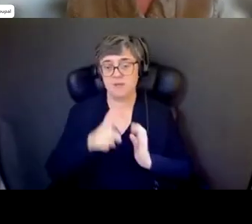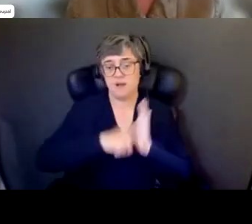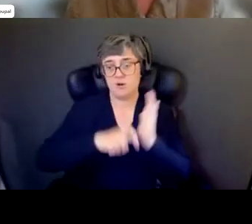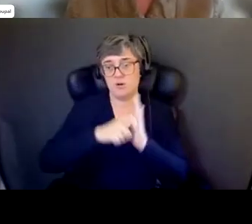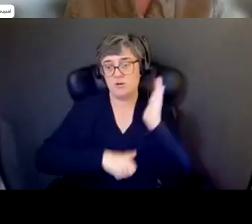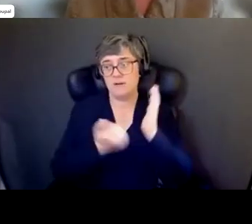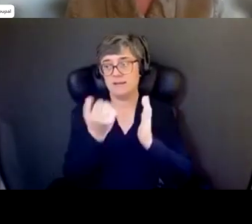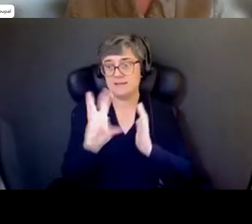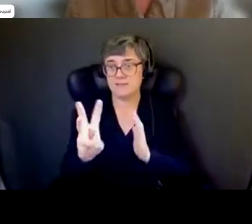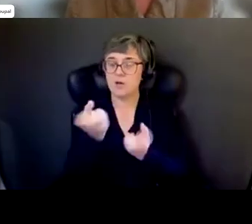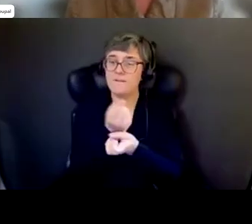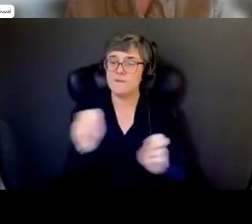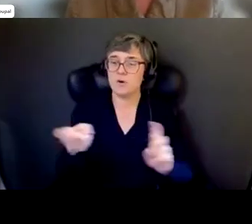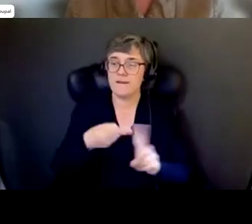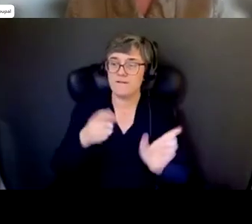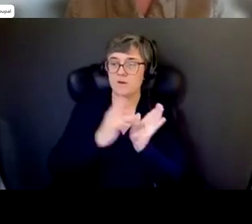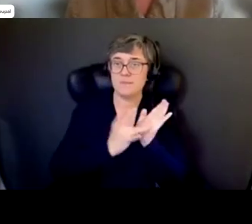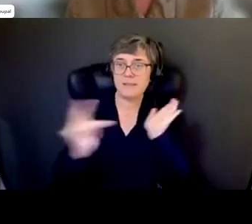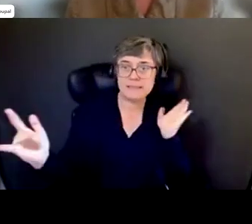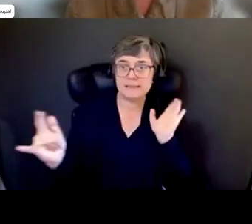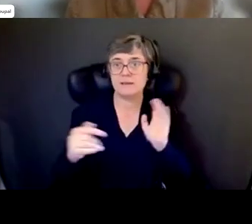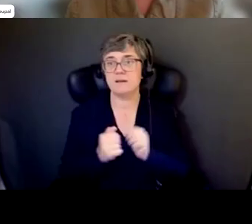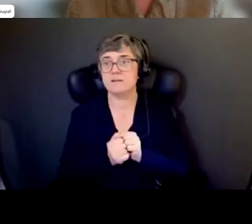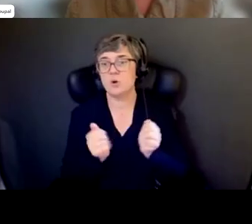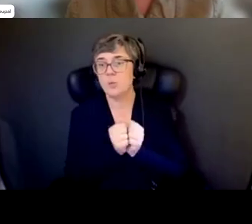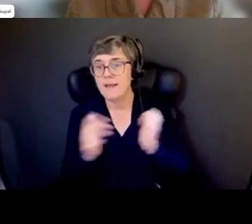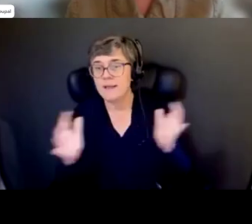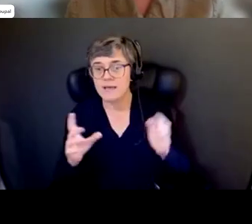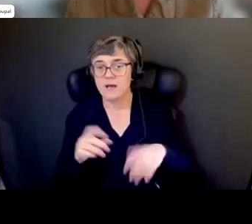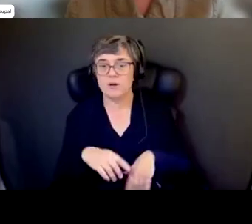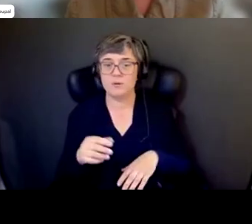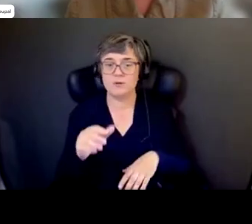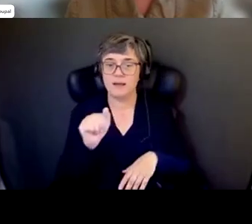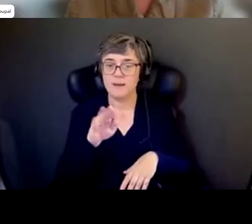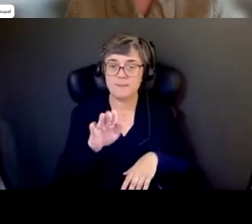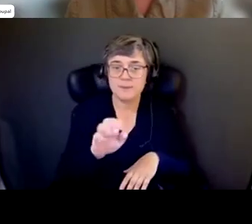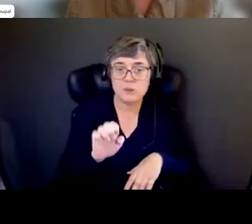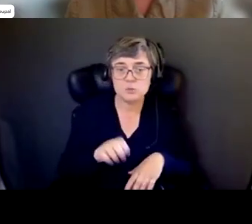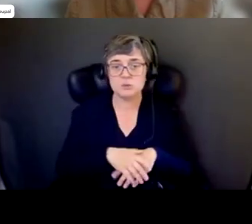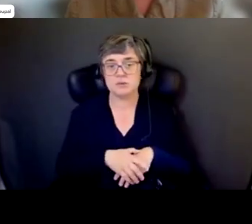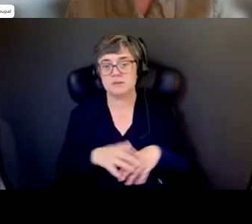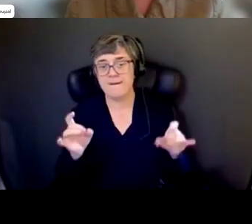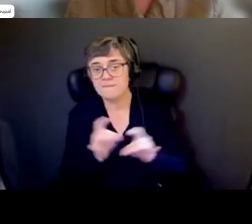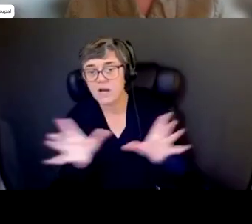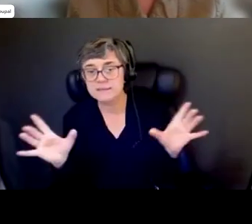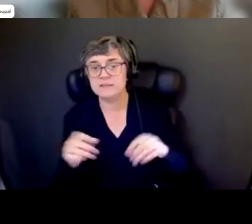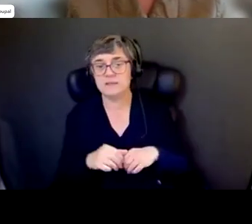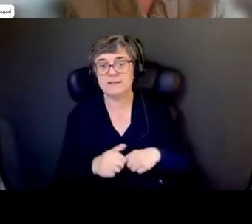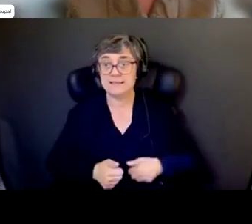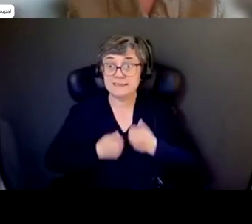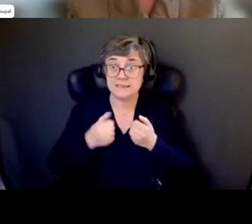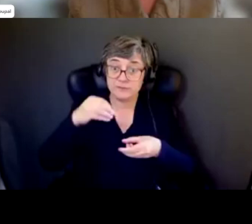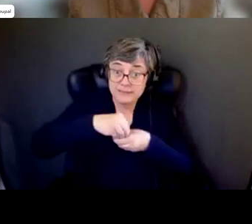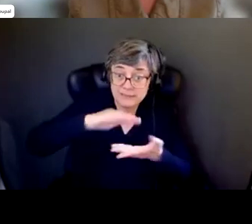from exploitation, violence, abuse, 19 living in a community, 25 on health. They're all interlocked, interrelated. So the